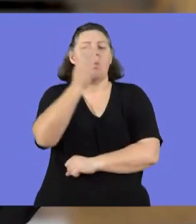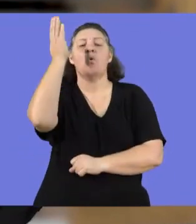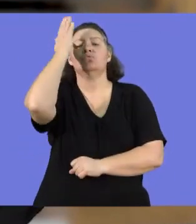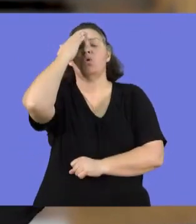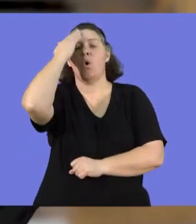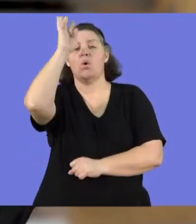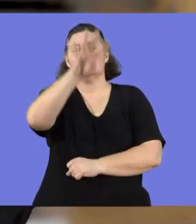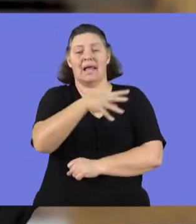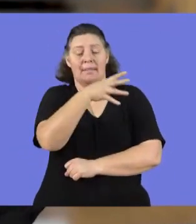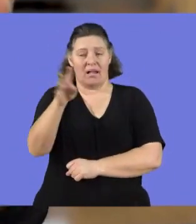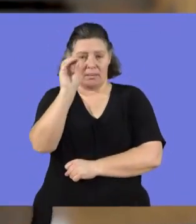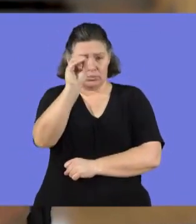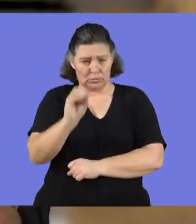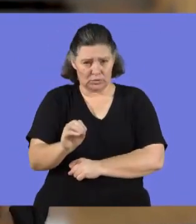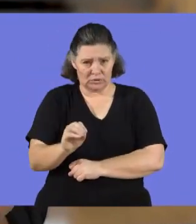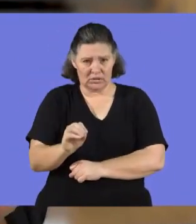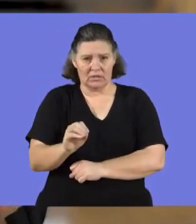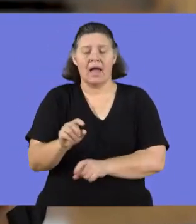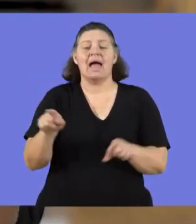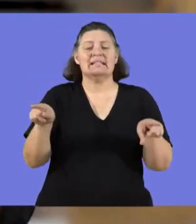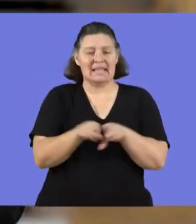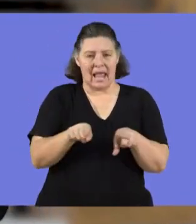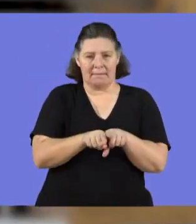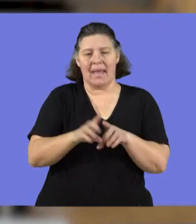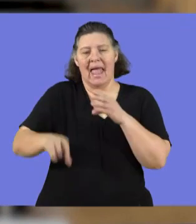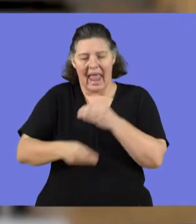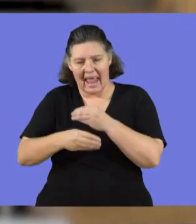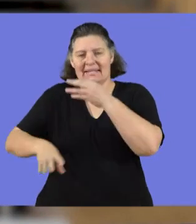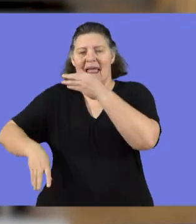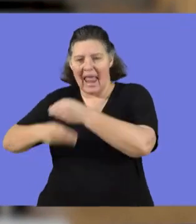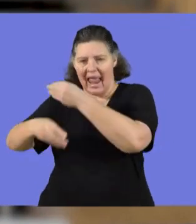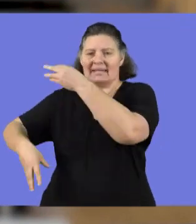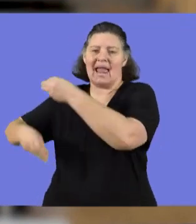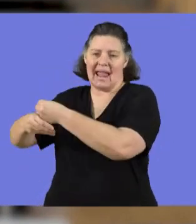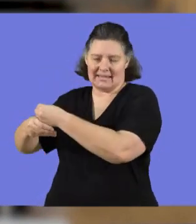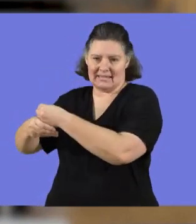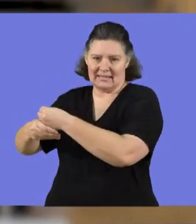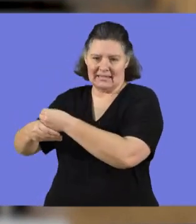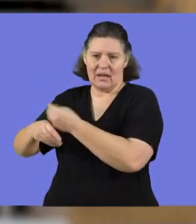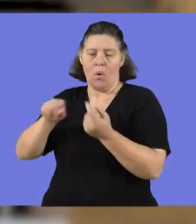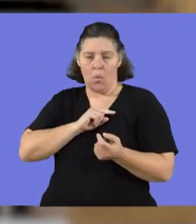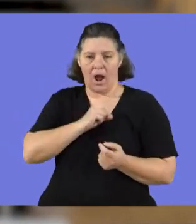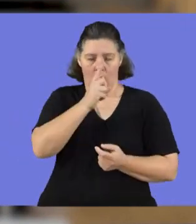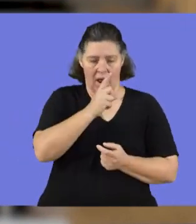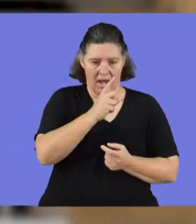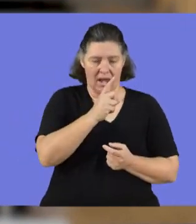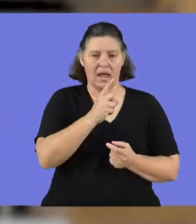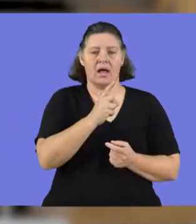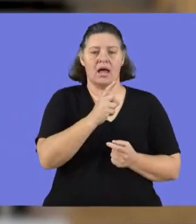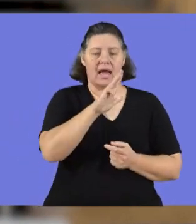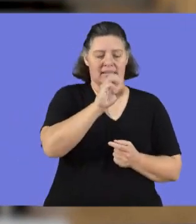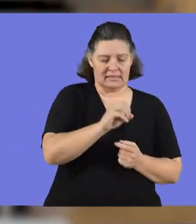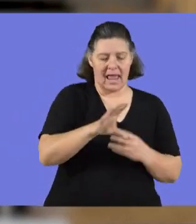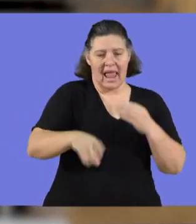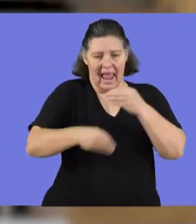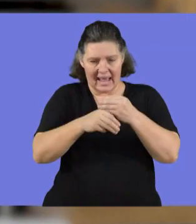also increases, for you to complete the table, you can add the same amount every time as the number